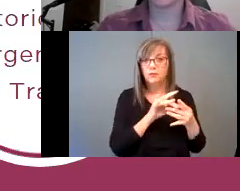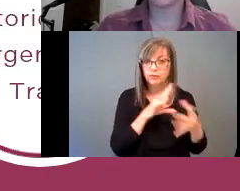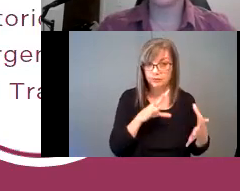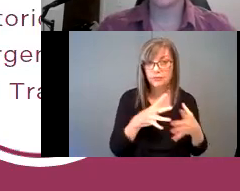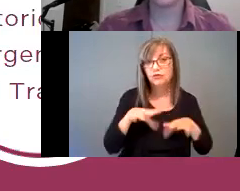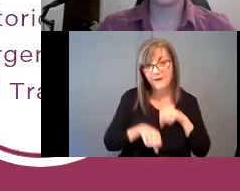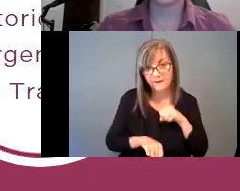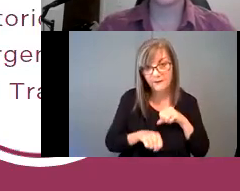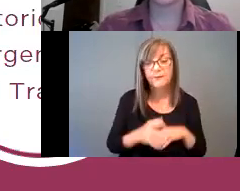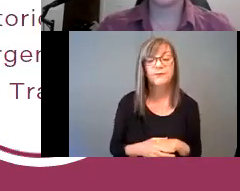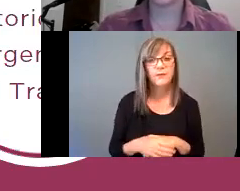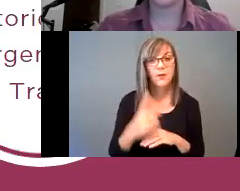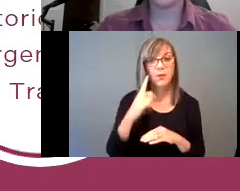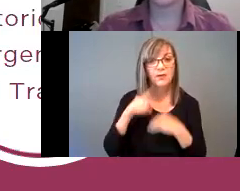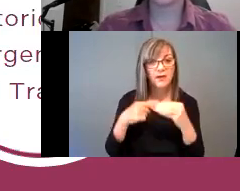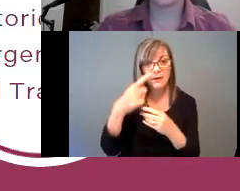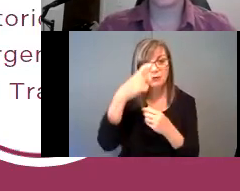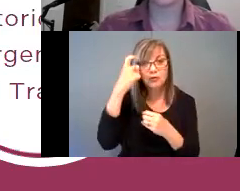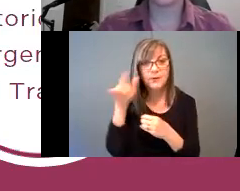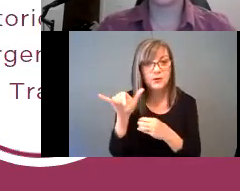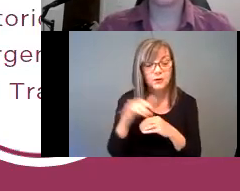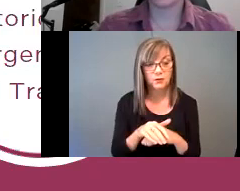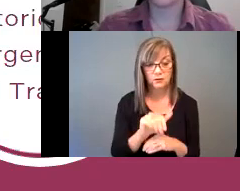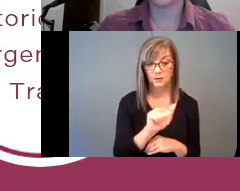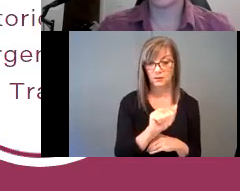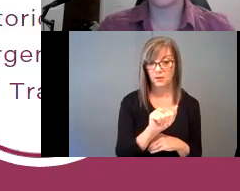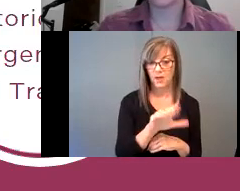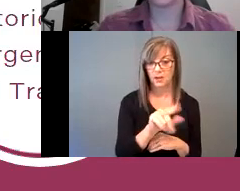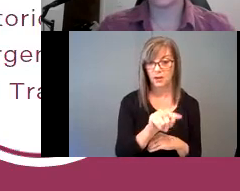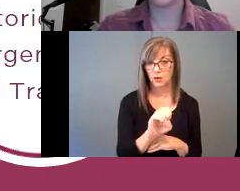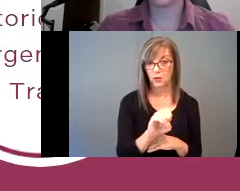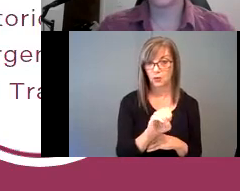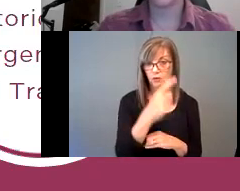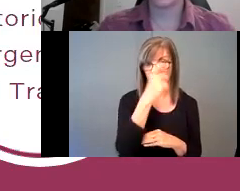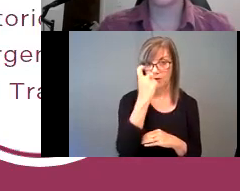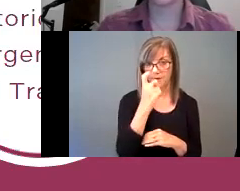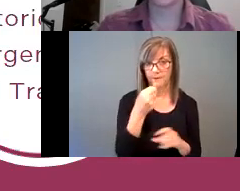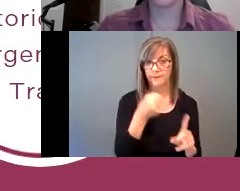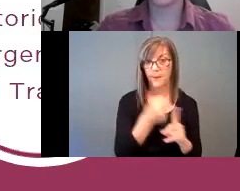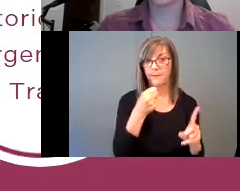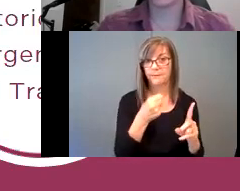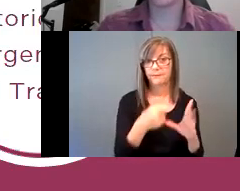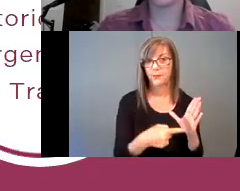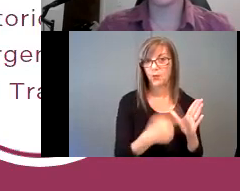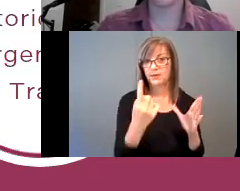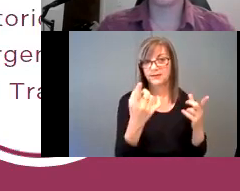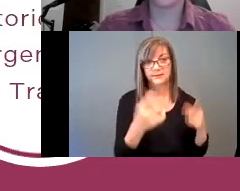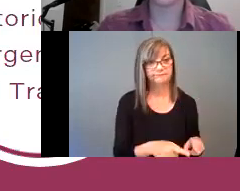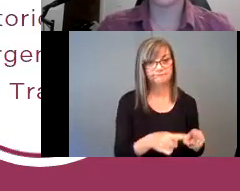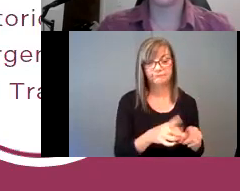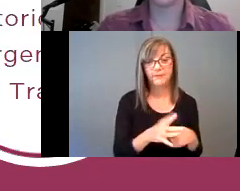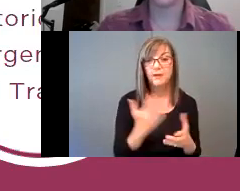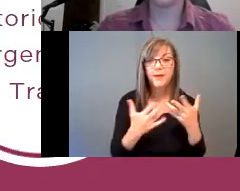of trauma. So acute trauma is really resulting from a single incident. So like I mentioned, maybe a